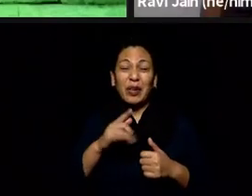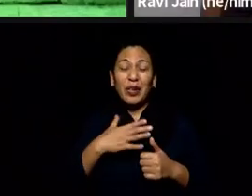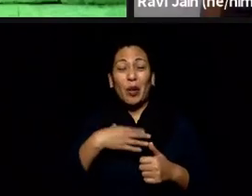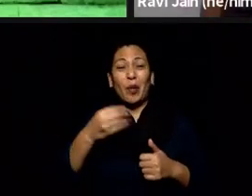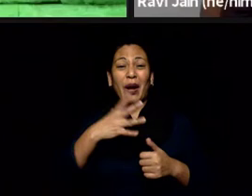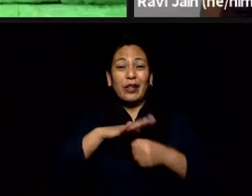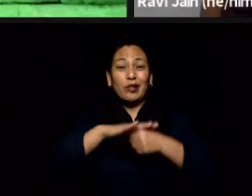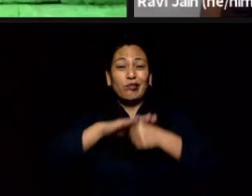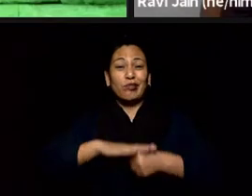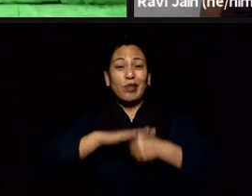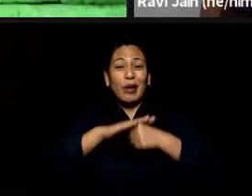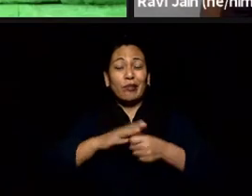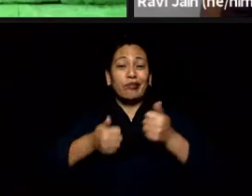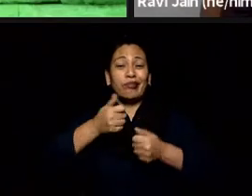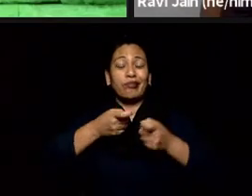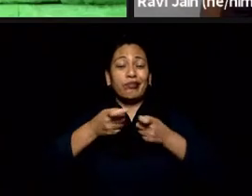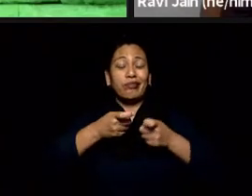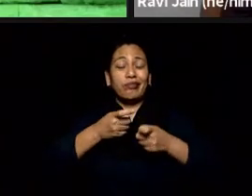that I've done,